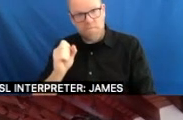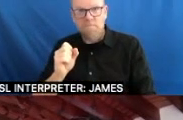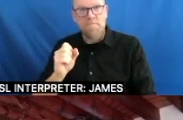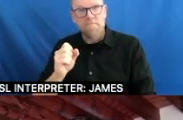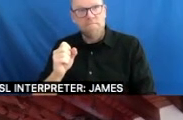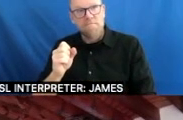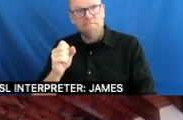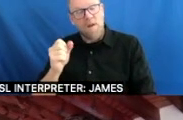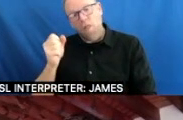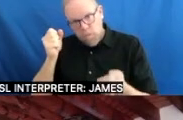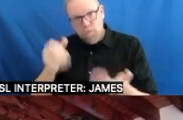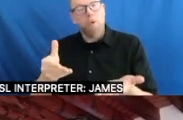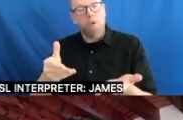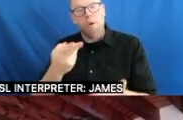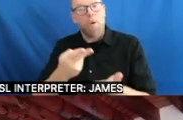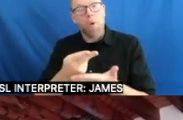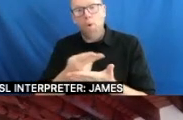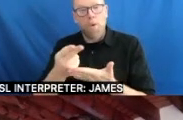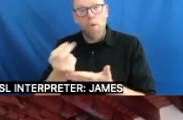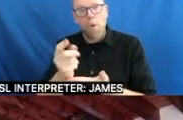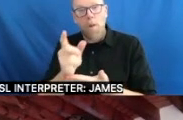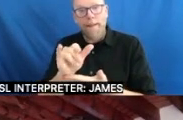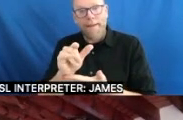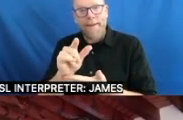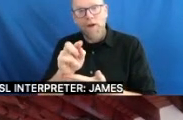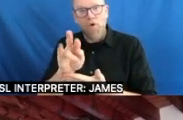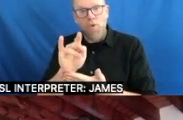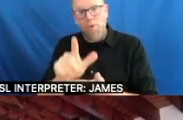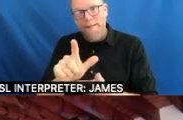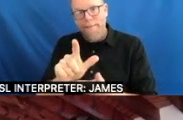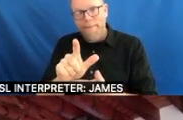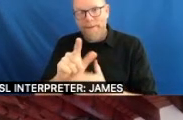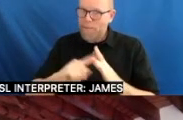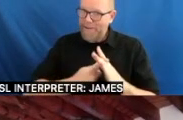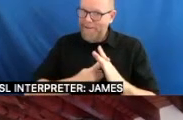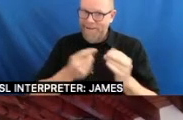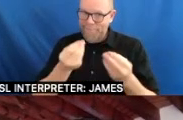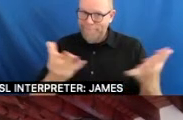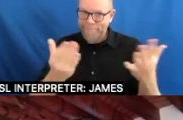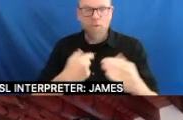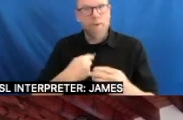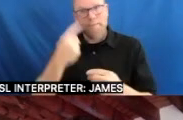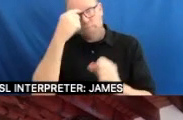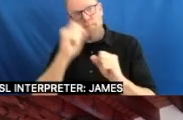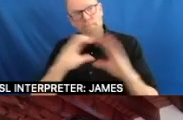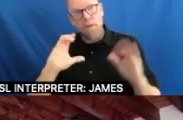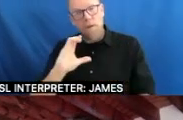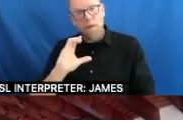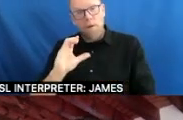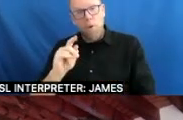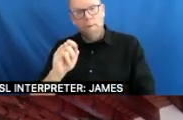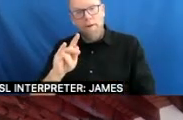the Holy Grail in at the top of this that when we're thinking about cooperatives and